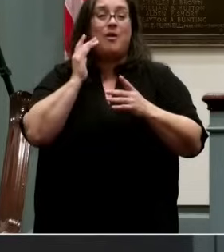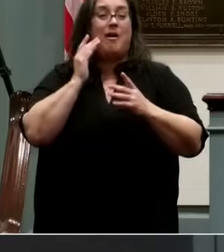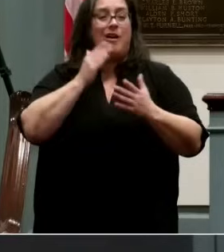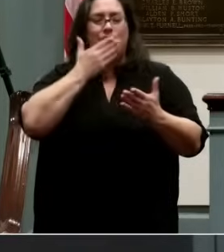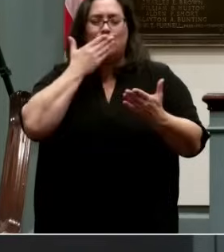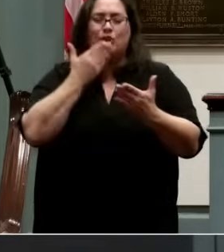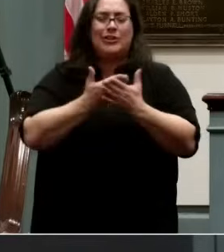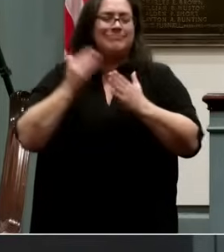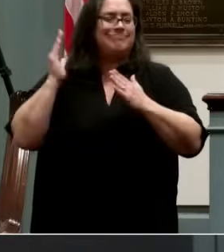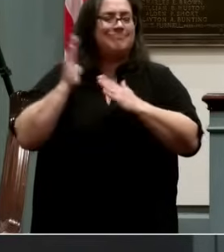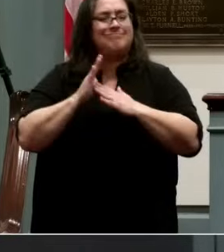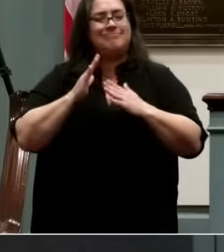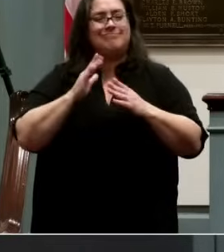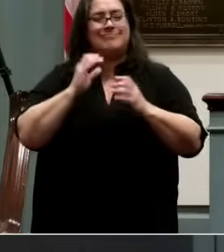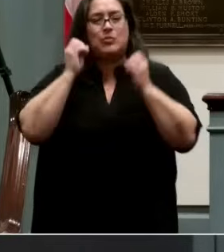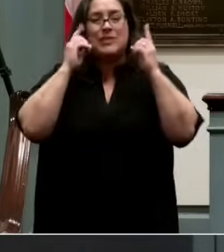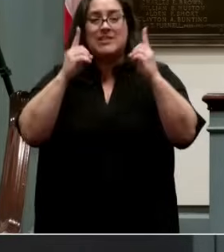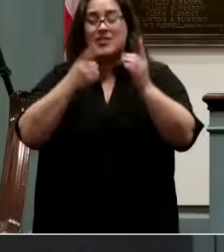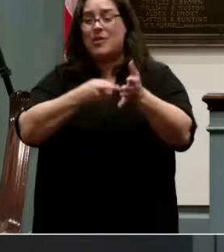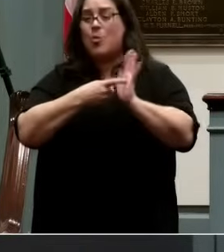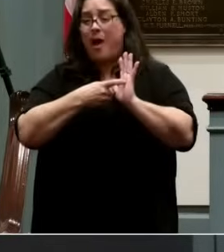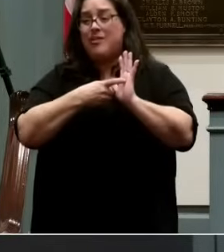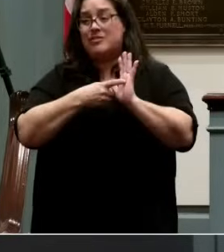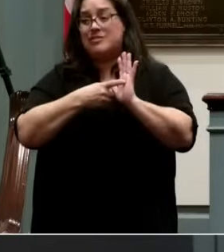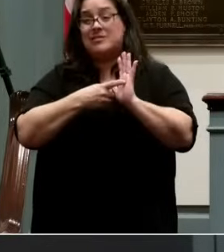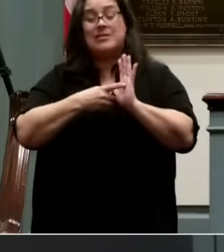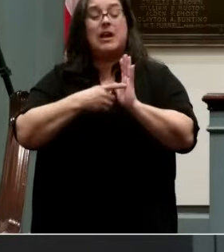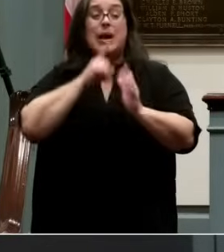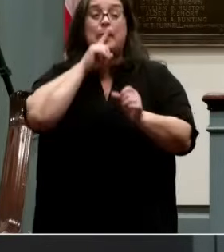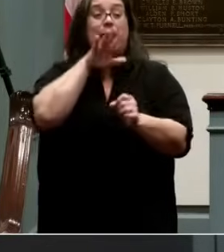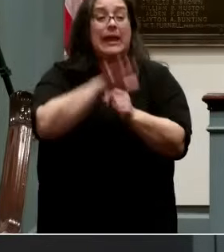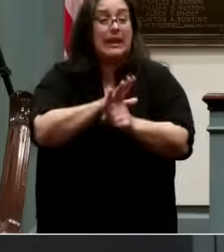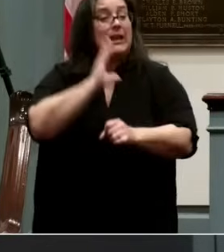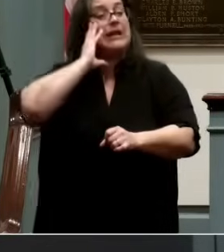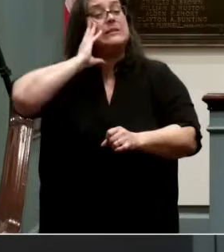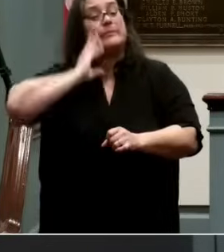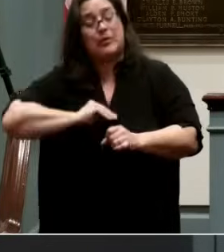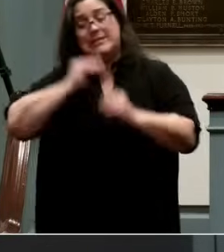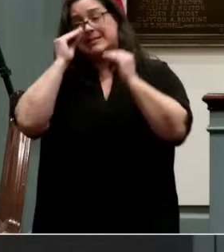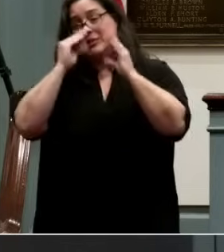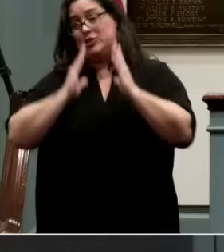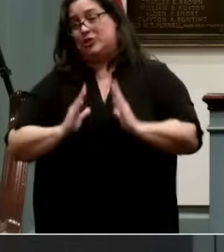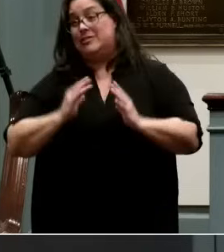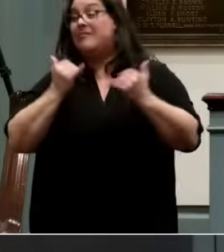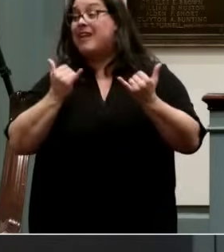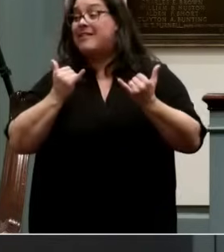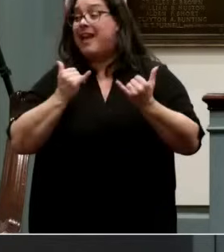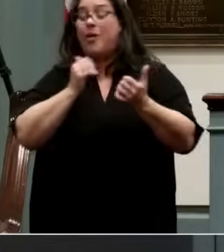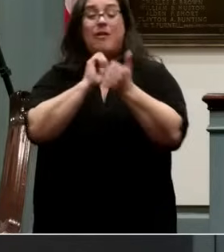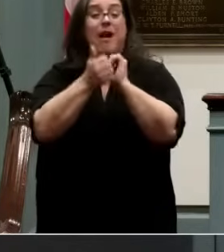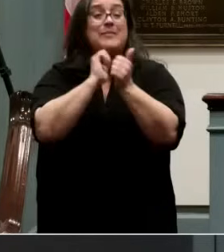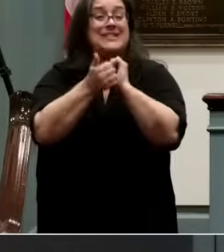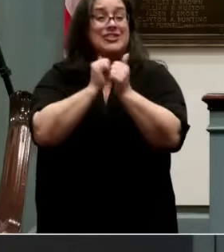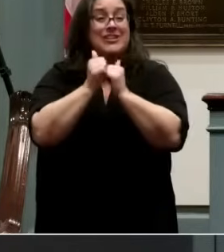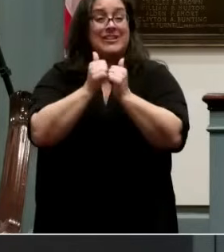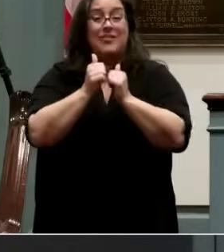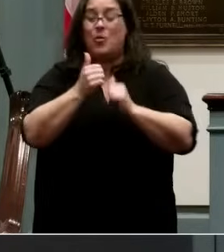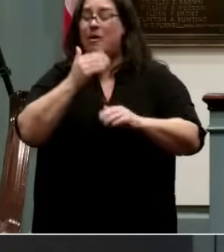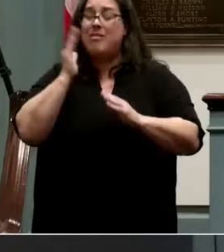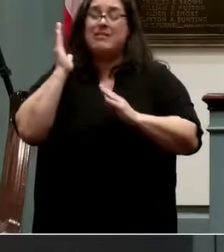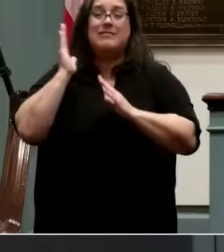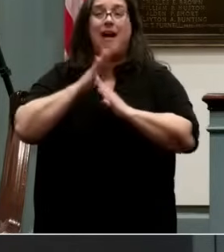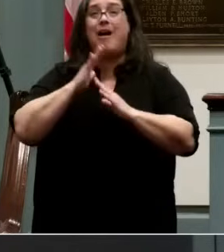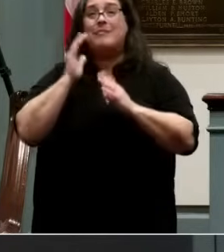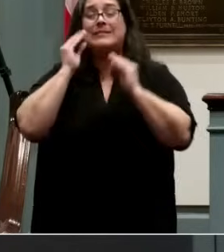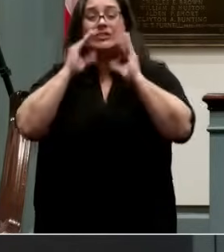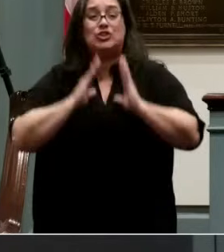a committed, experienced teacher. Right now, the competition for the best teachers in the region